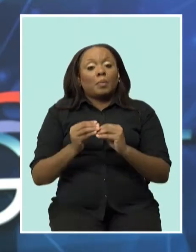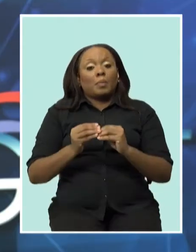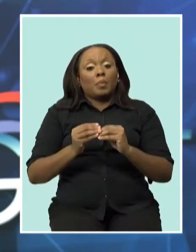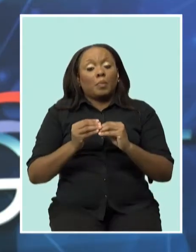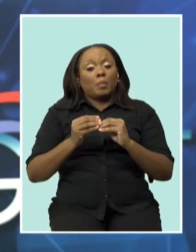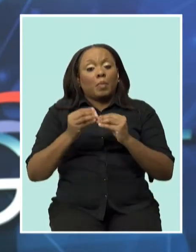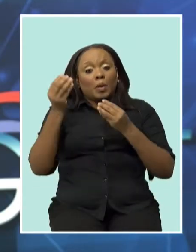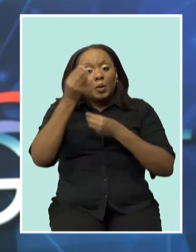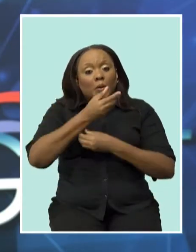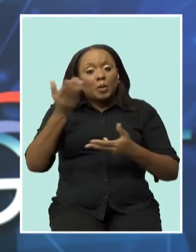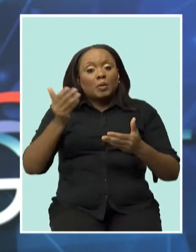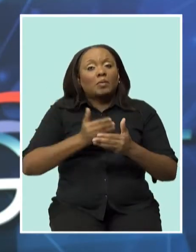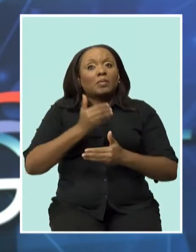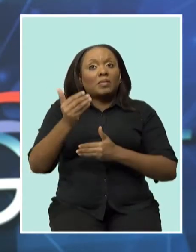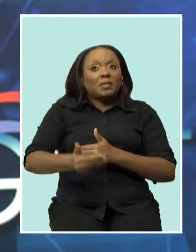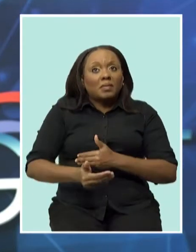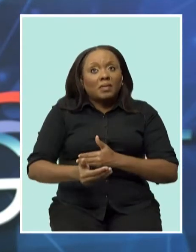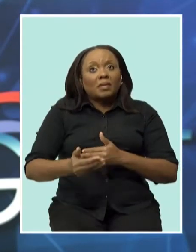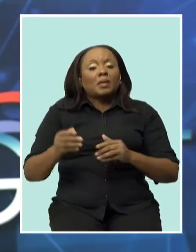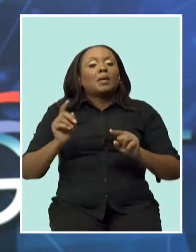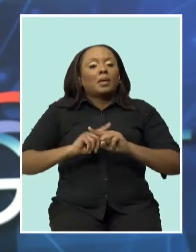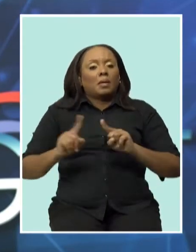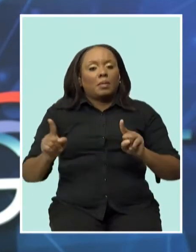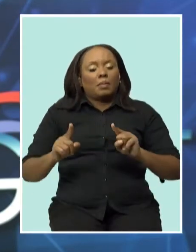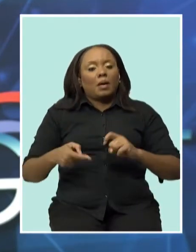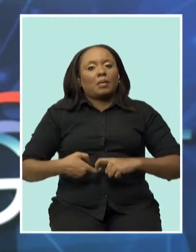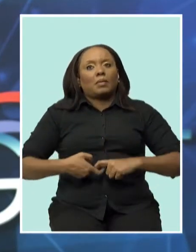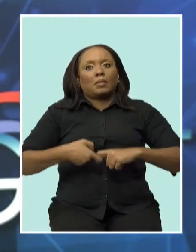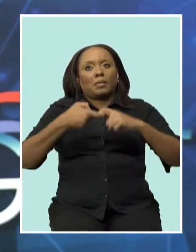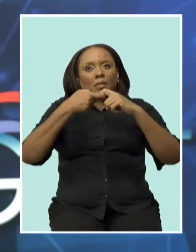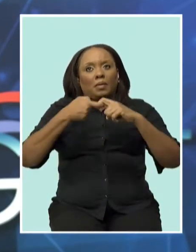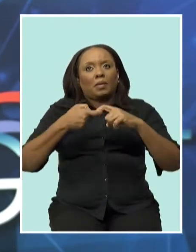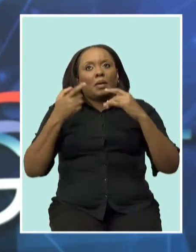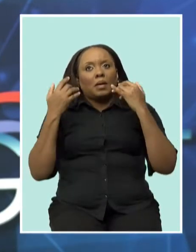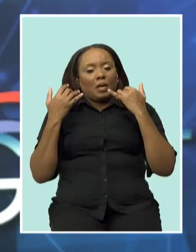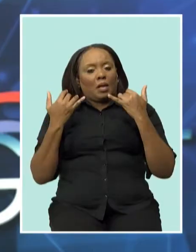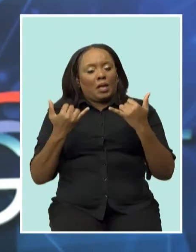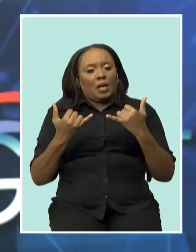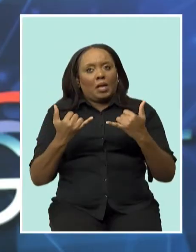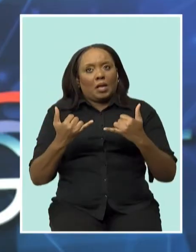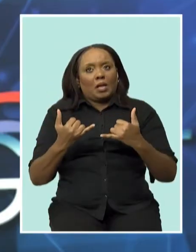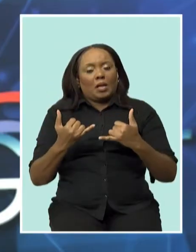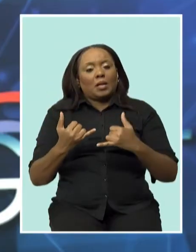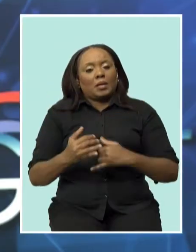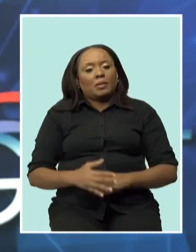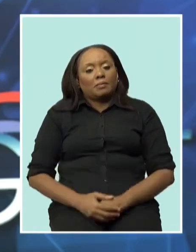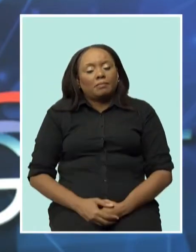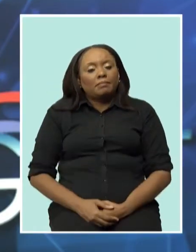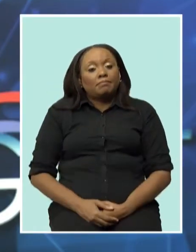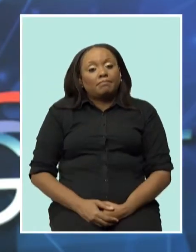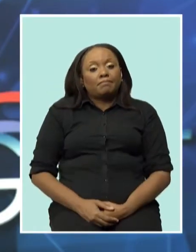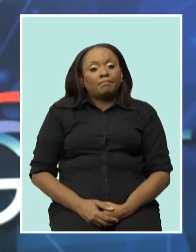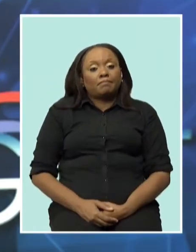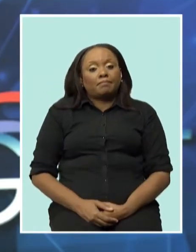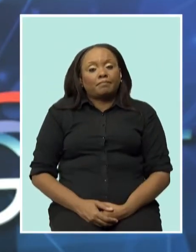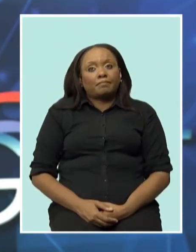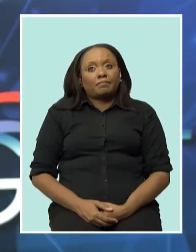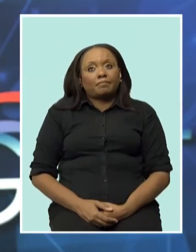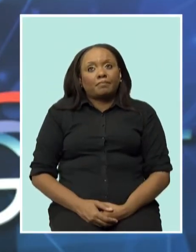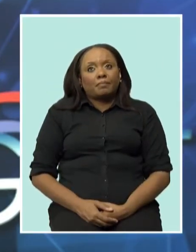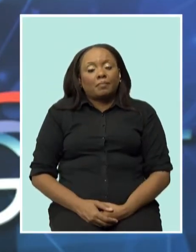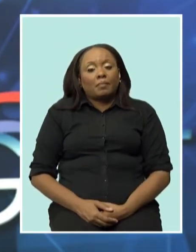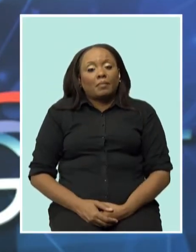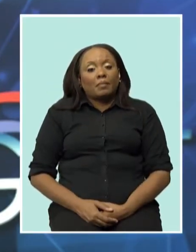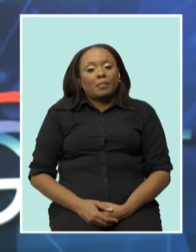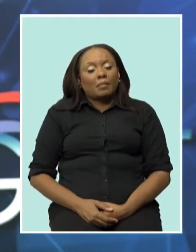on improvements to the network on Water Wednesdays later in the news. Well, coming up on Newsnight, we'll tell you about some